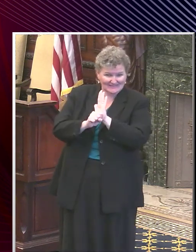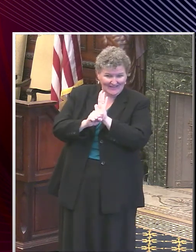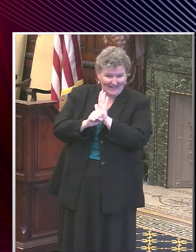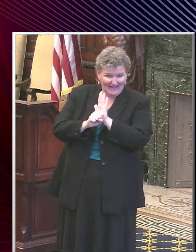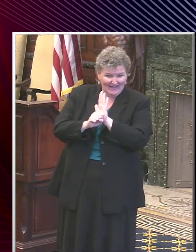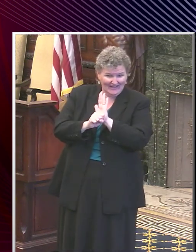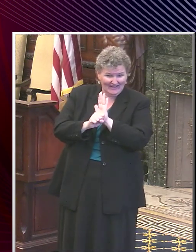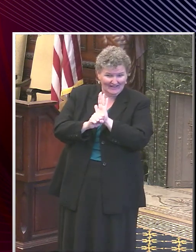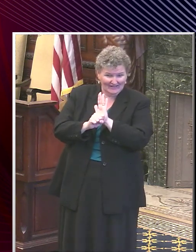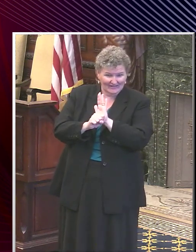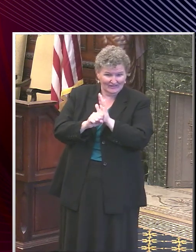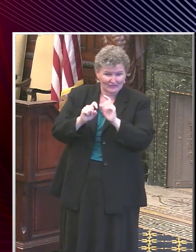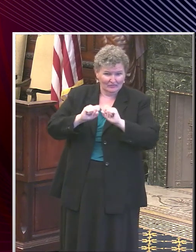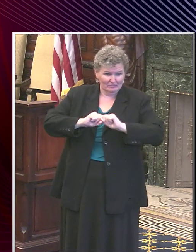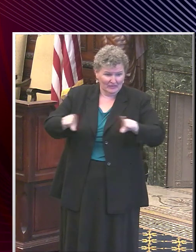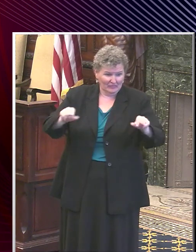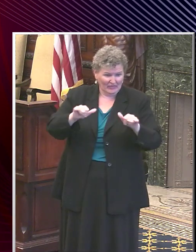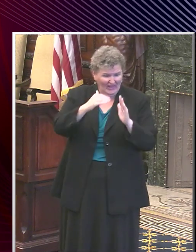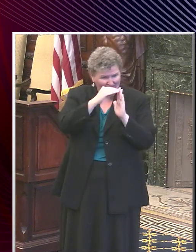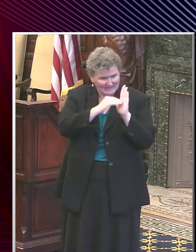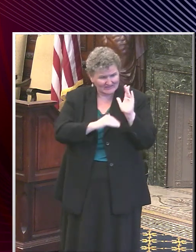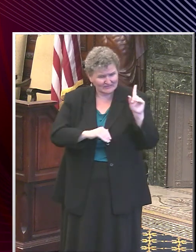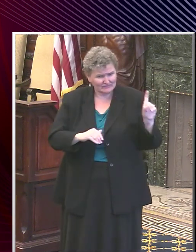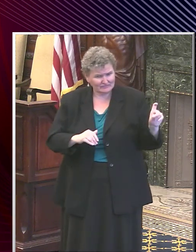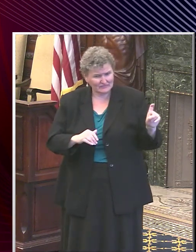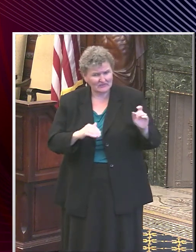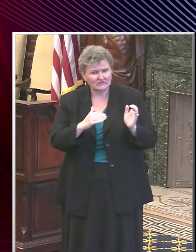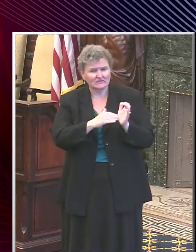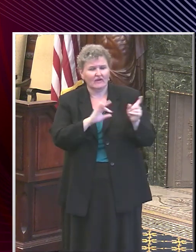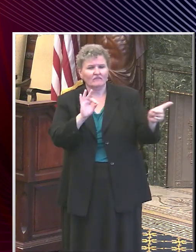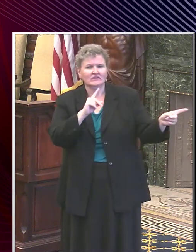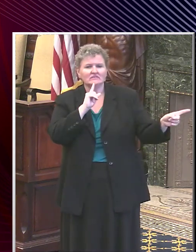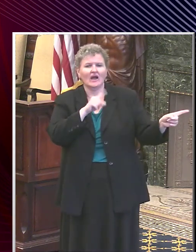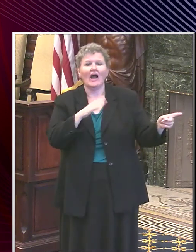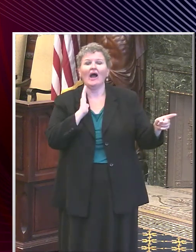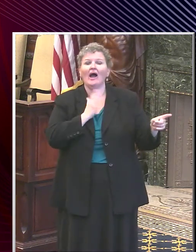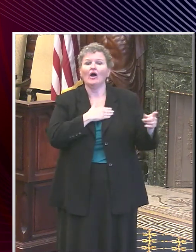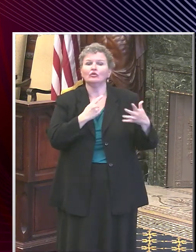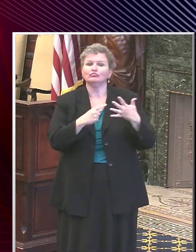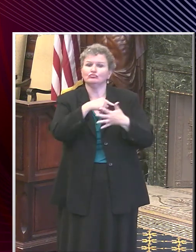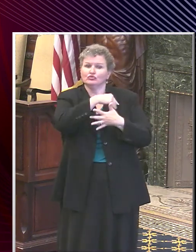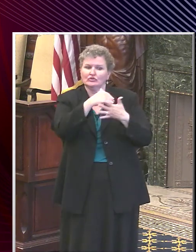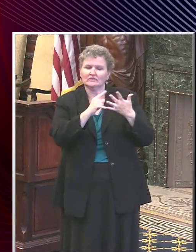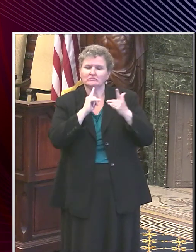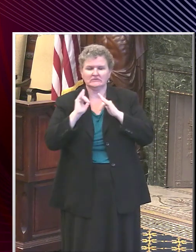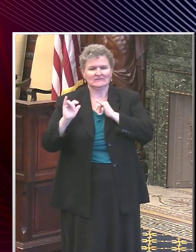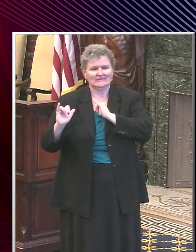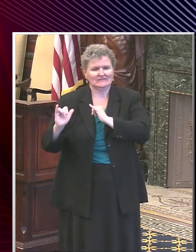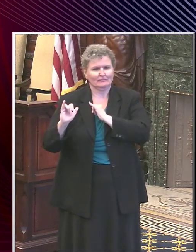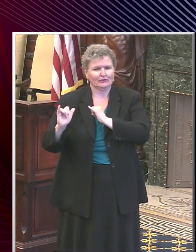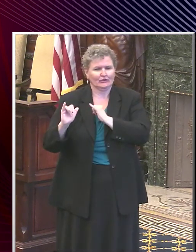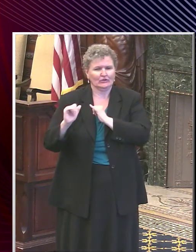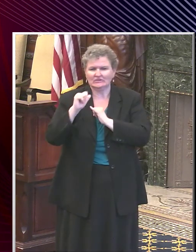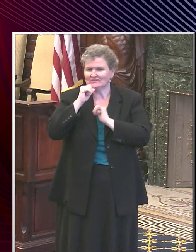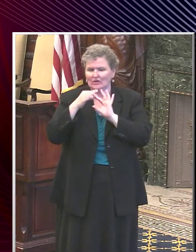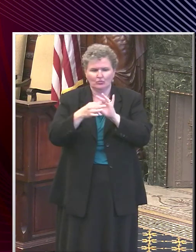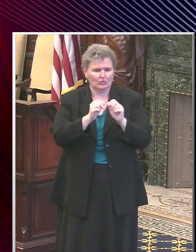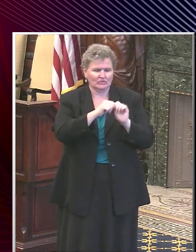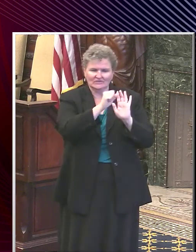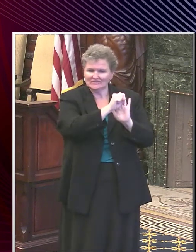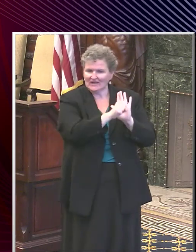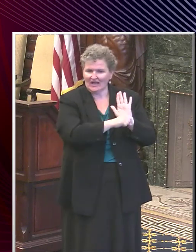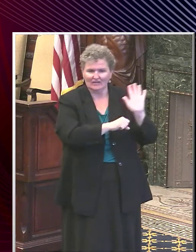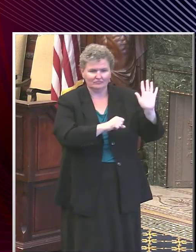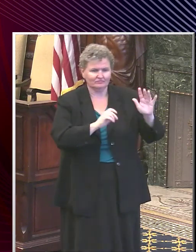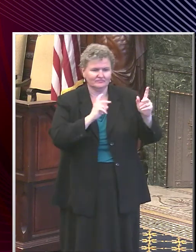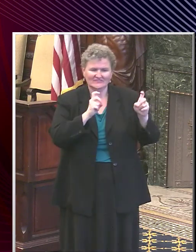putting that list together? Our criteria are very similar, but we haven't coordinated. I think, we may update on different days of the week and our